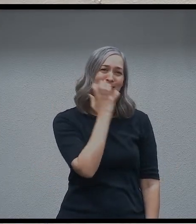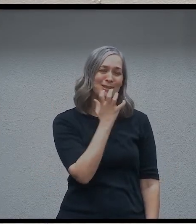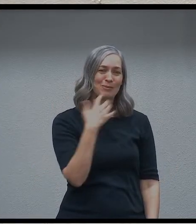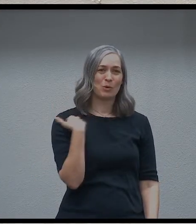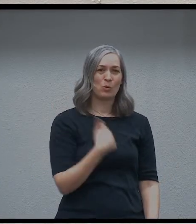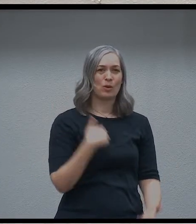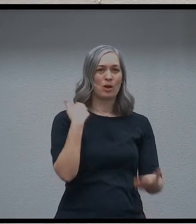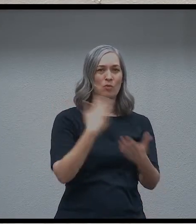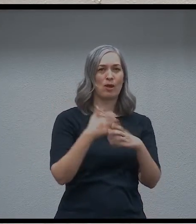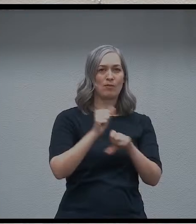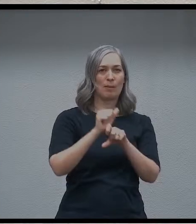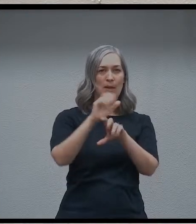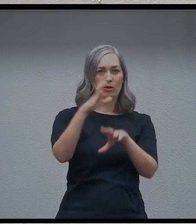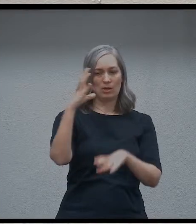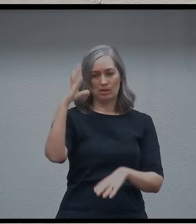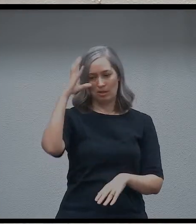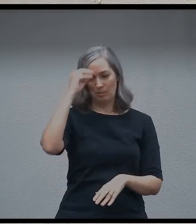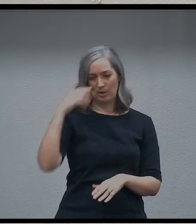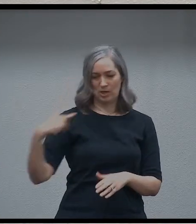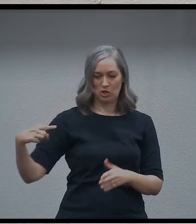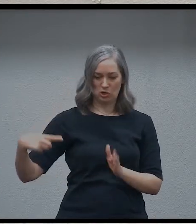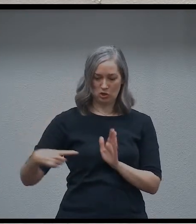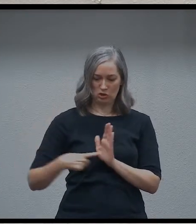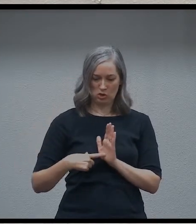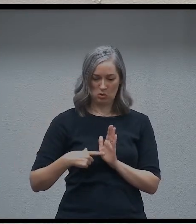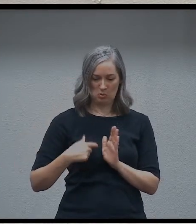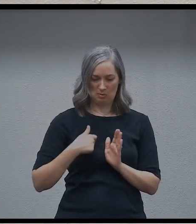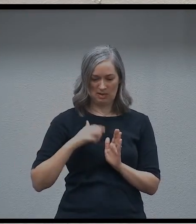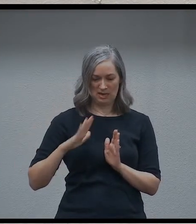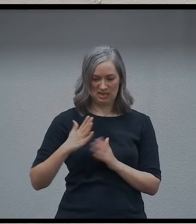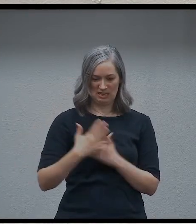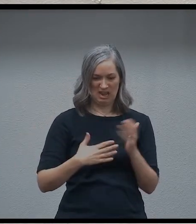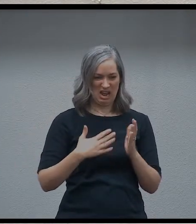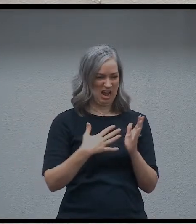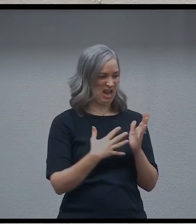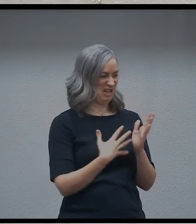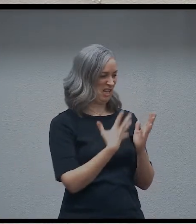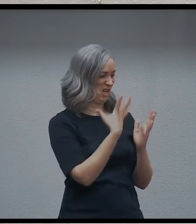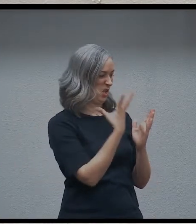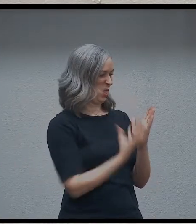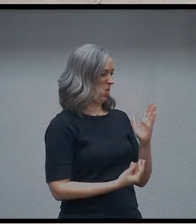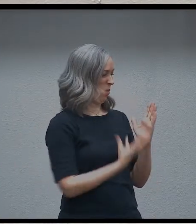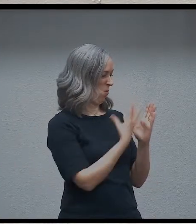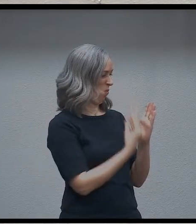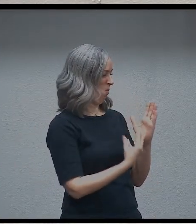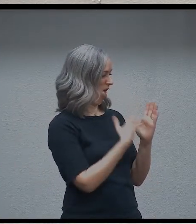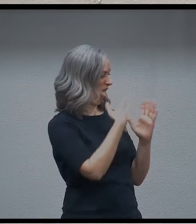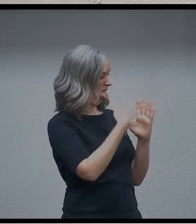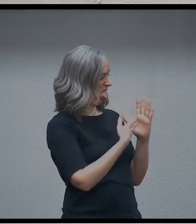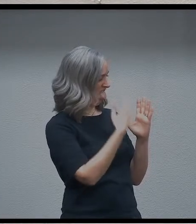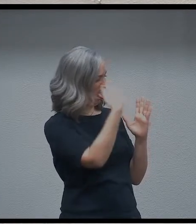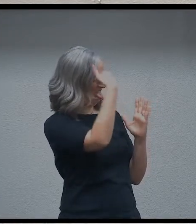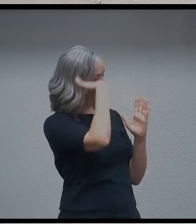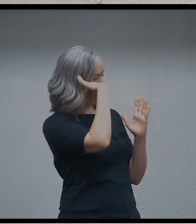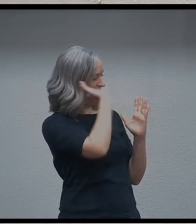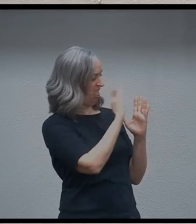that hill, the kid, the boy, like he showed me his hand. It was covered in, I think, both our sweats. And I was like, me too. So, but like, I wiped it off, and then I was like, muy bien,